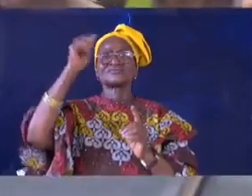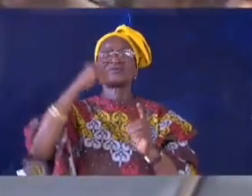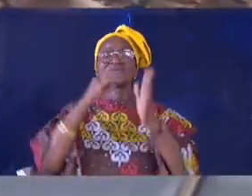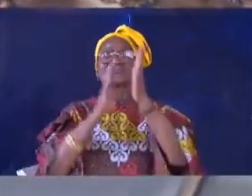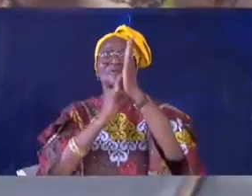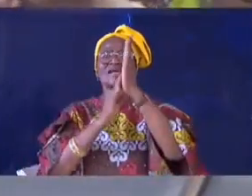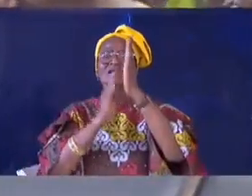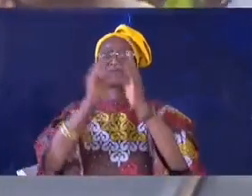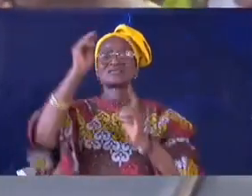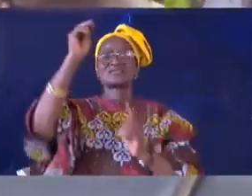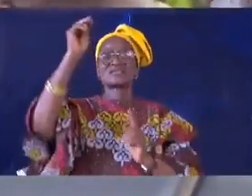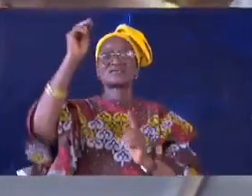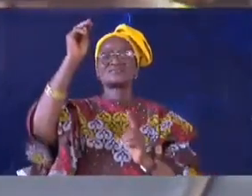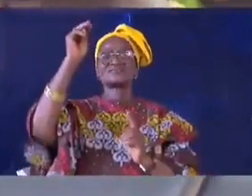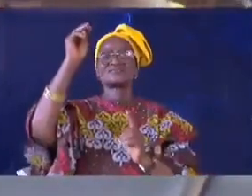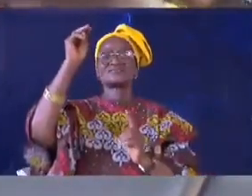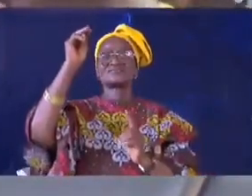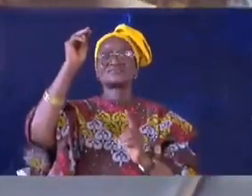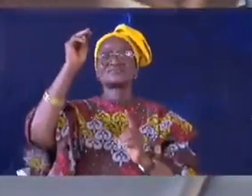Praise him.